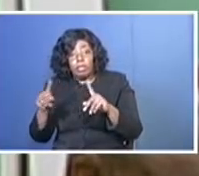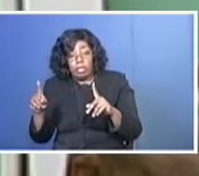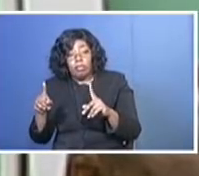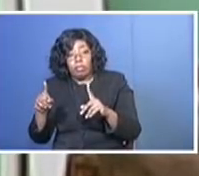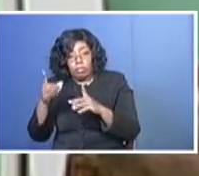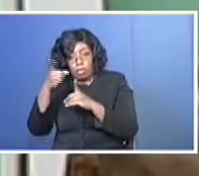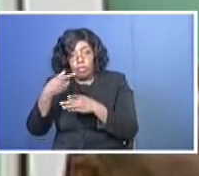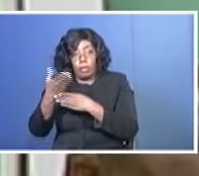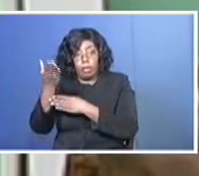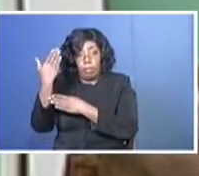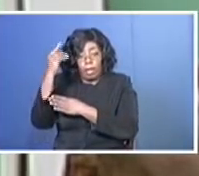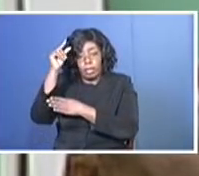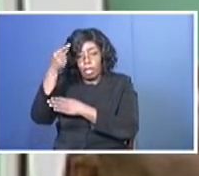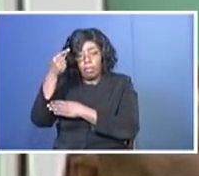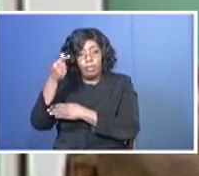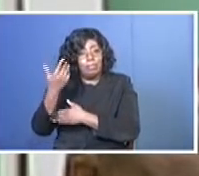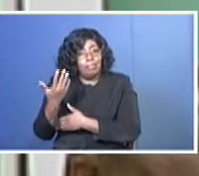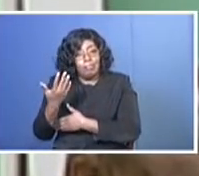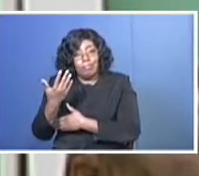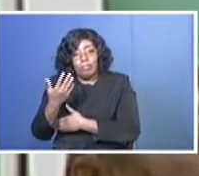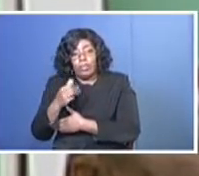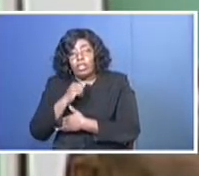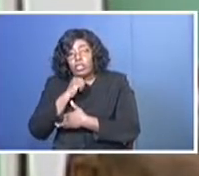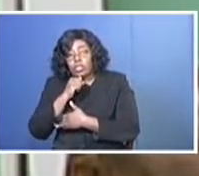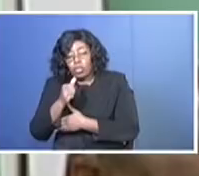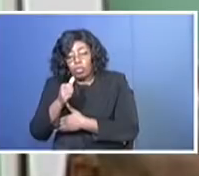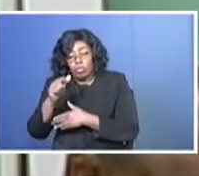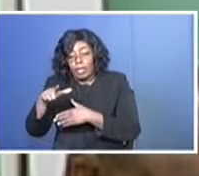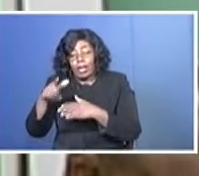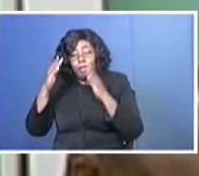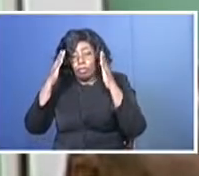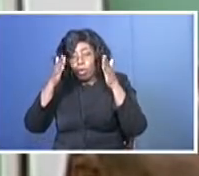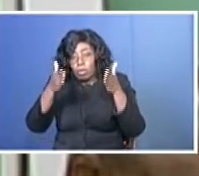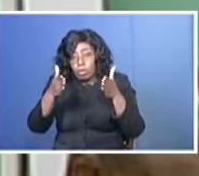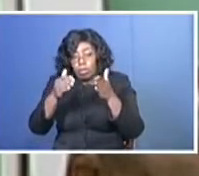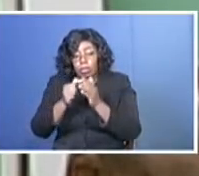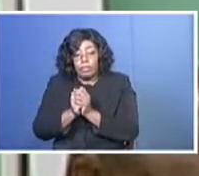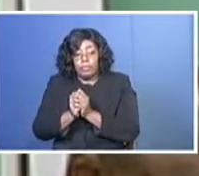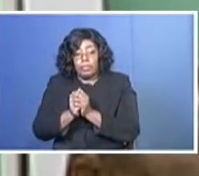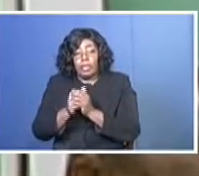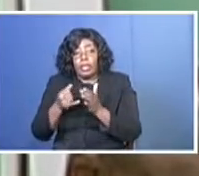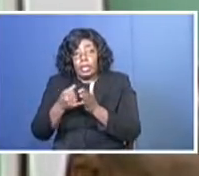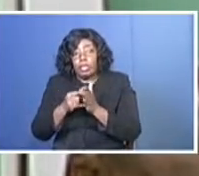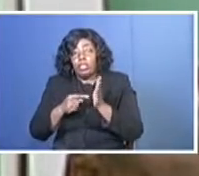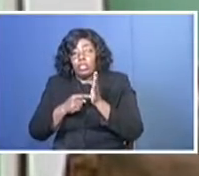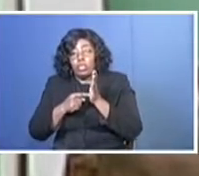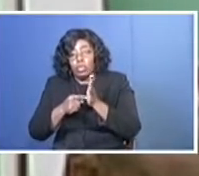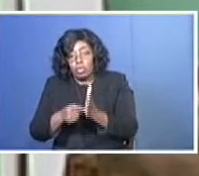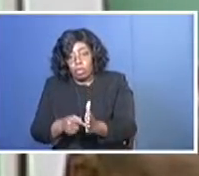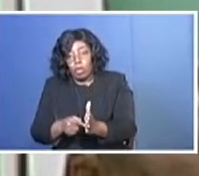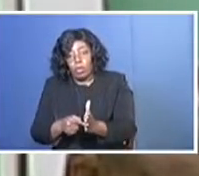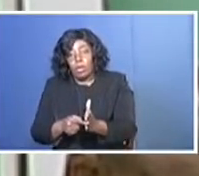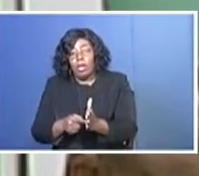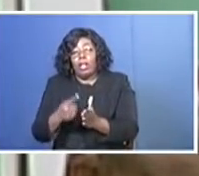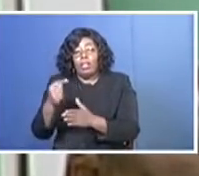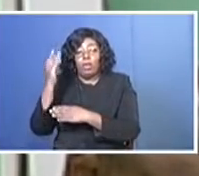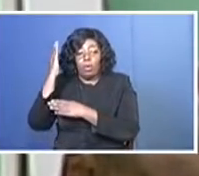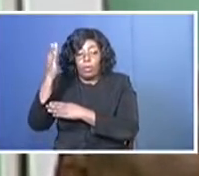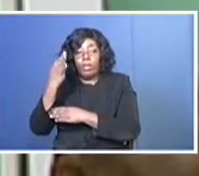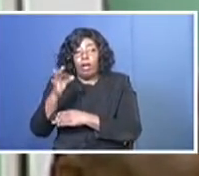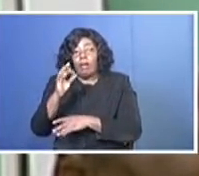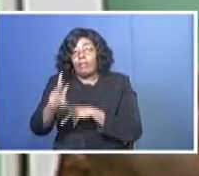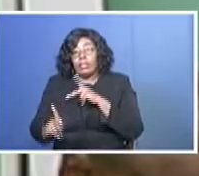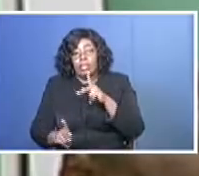from the previous government doesn't show a lack of focus. It shows that the sovereign will of the people